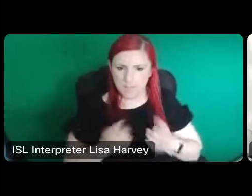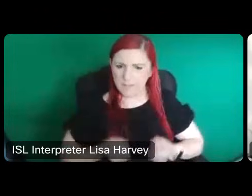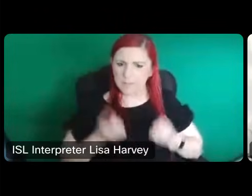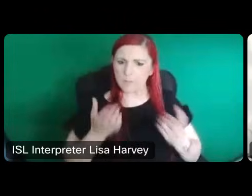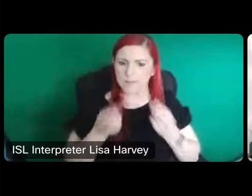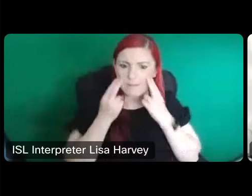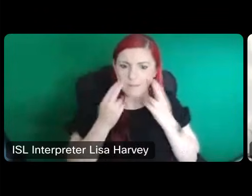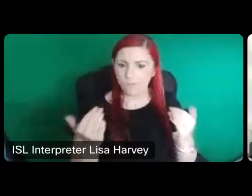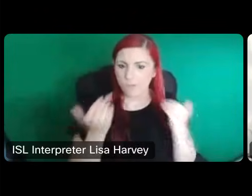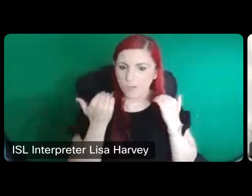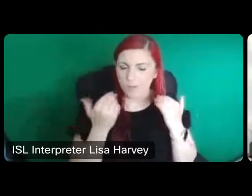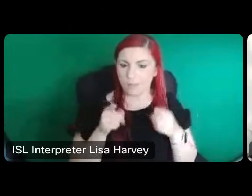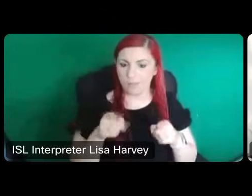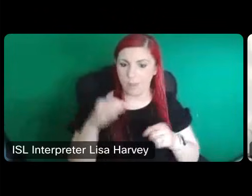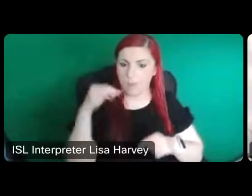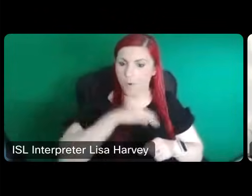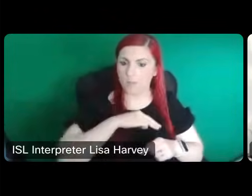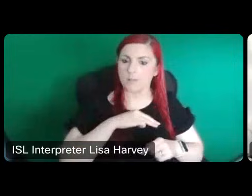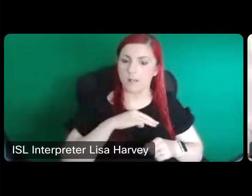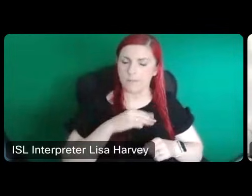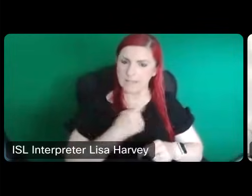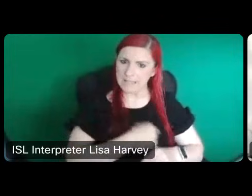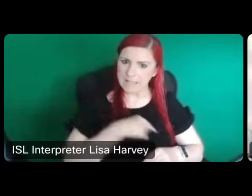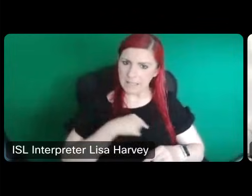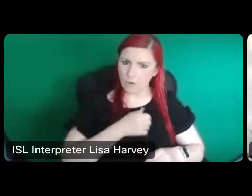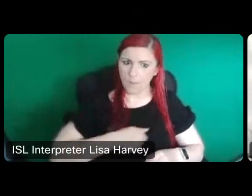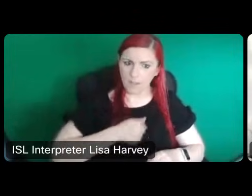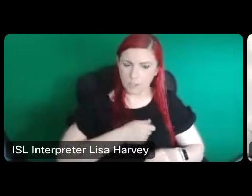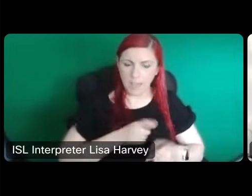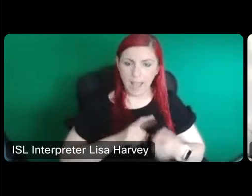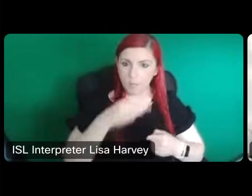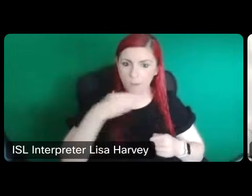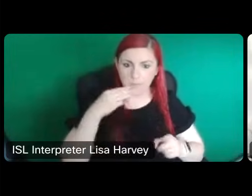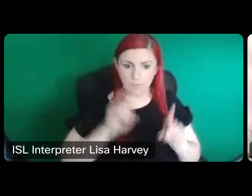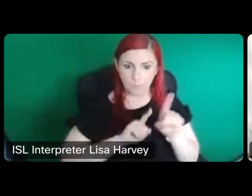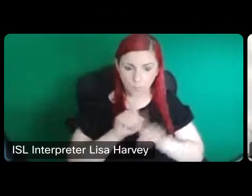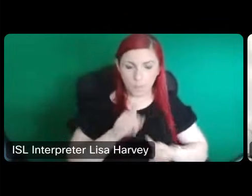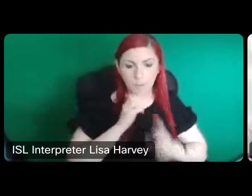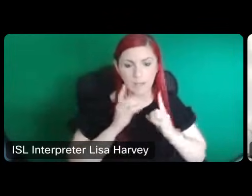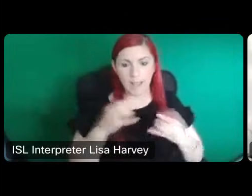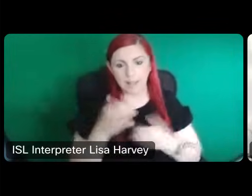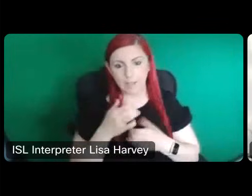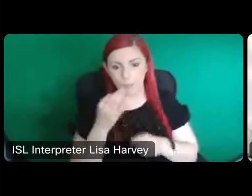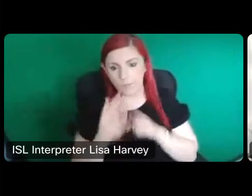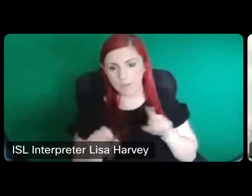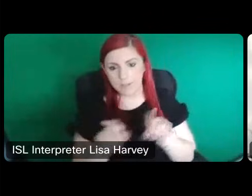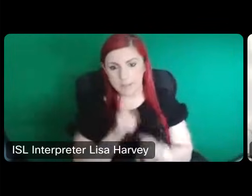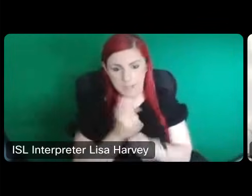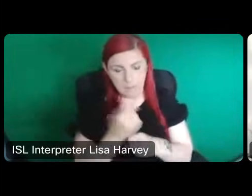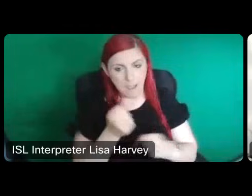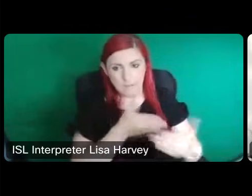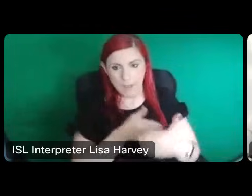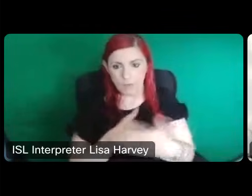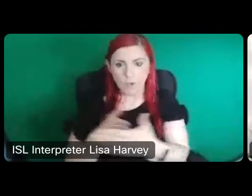the importance of a sincere apology and a promise of improvement. However, healthcare professionals face several barriers